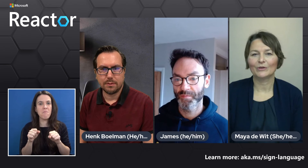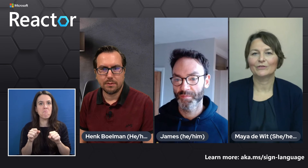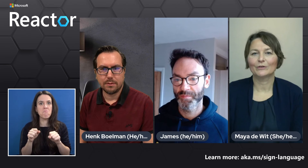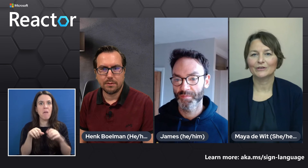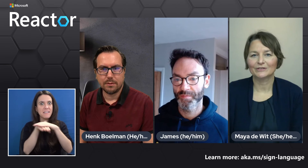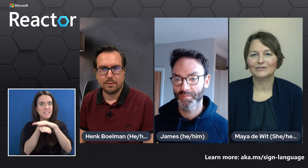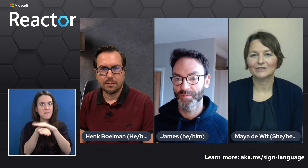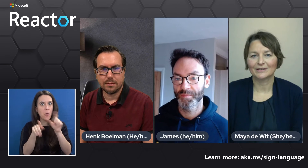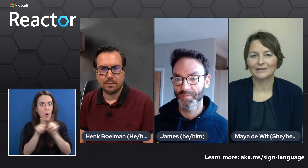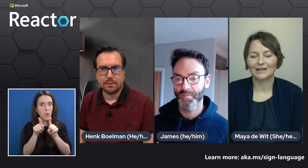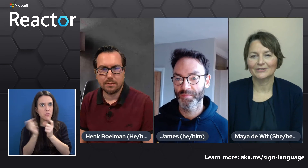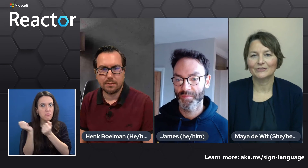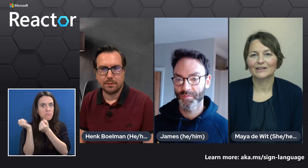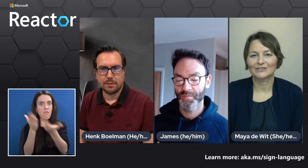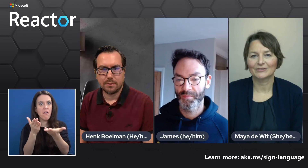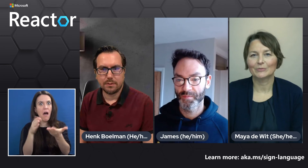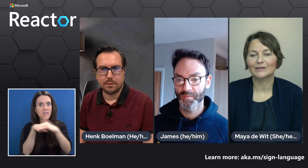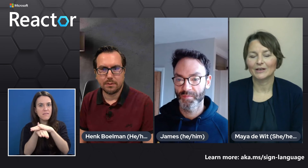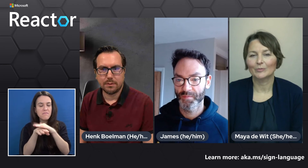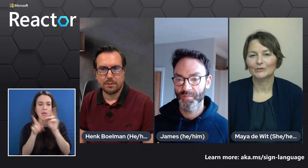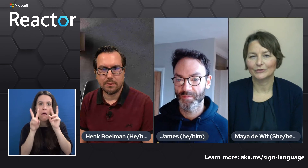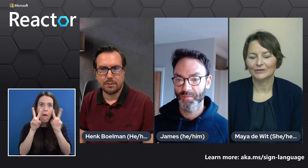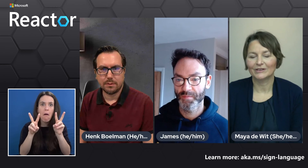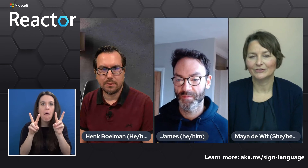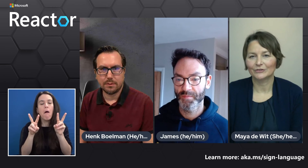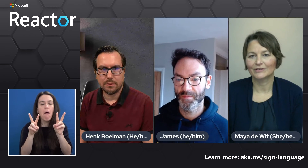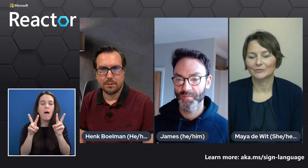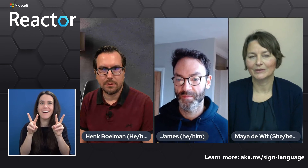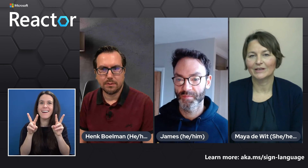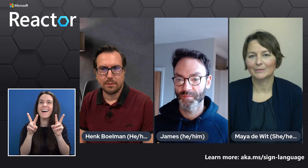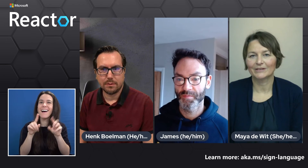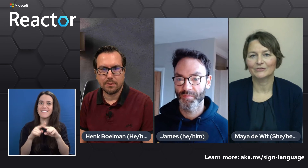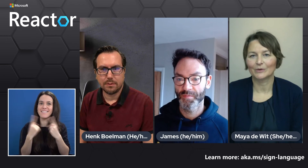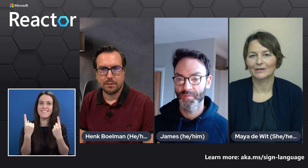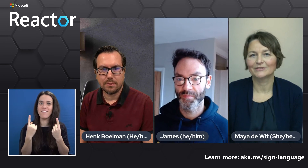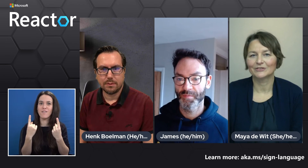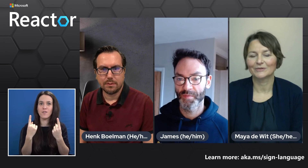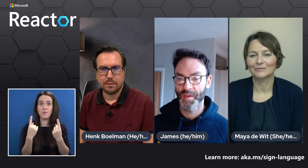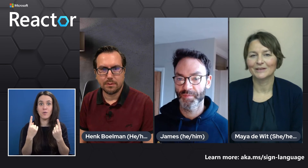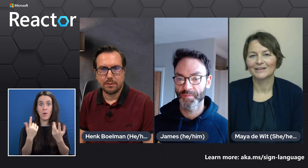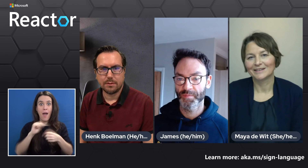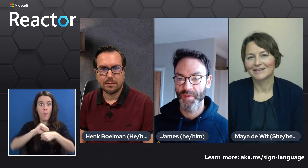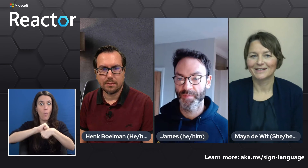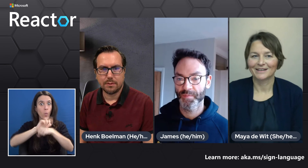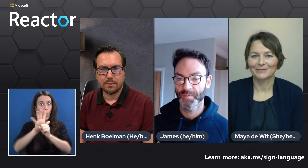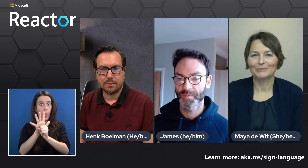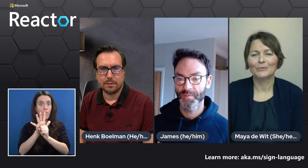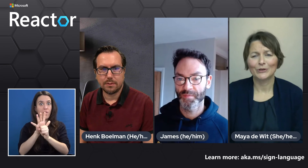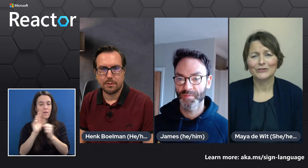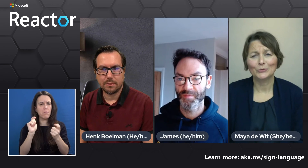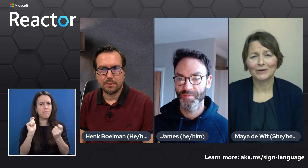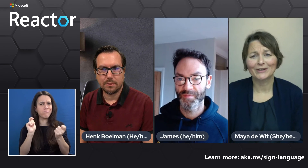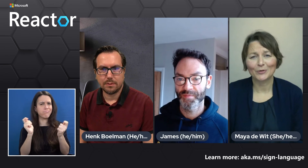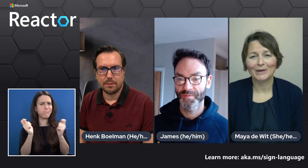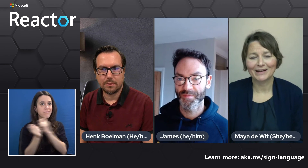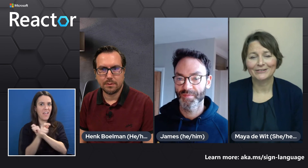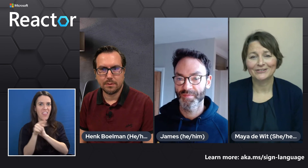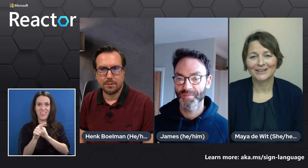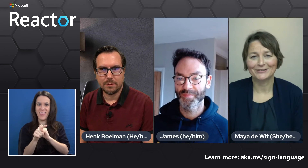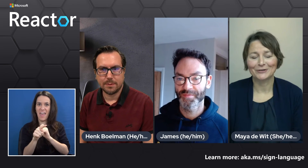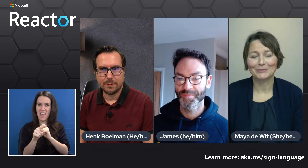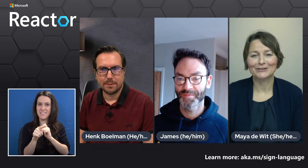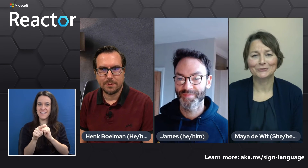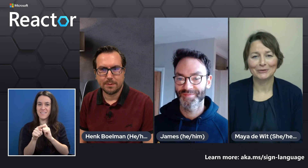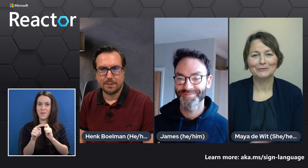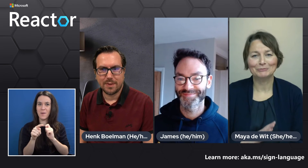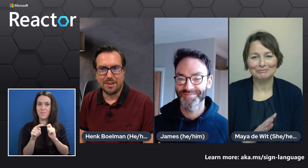what we've learned as to accessibility opportunities during this pandemic as well. So we do want to go back on site